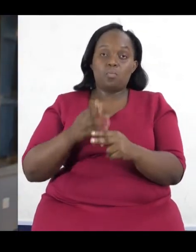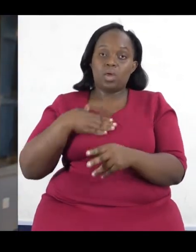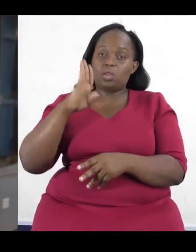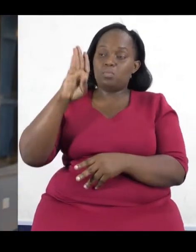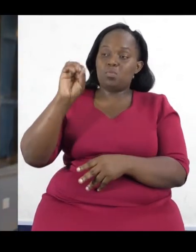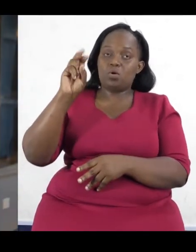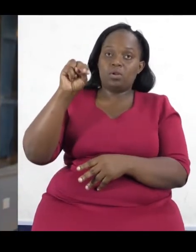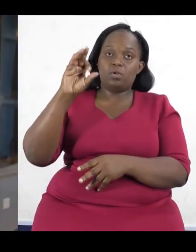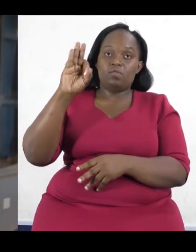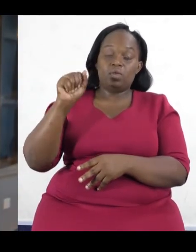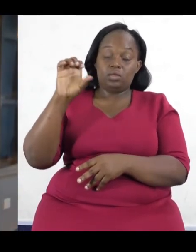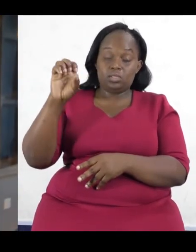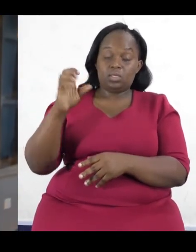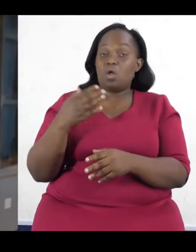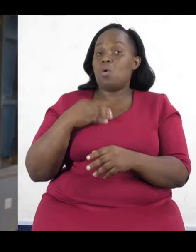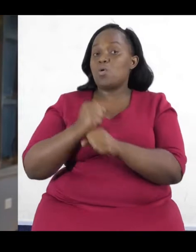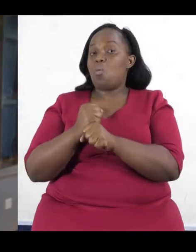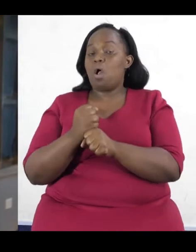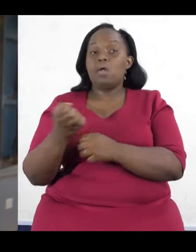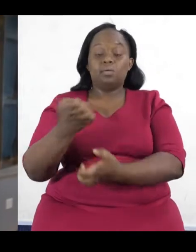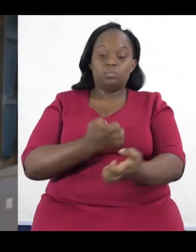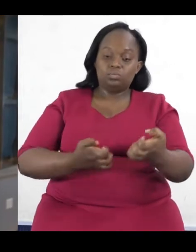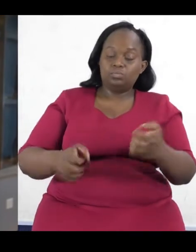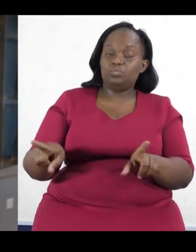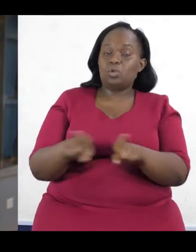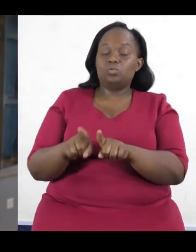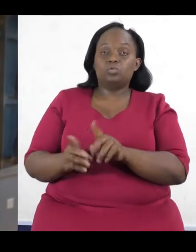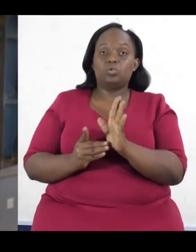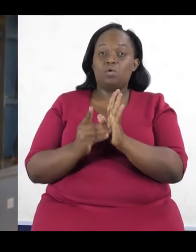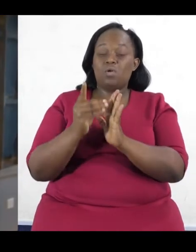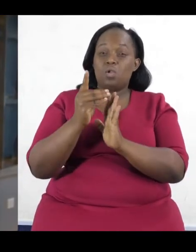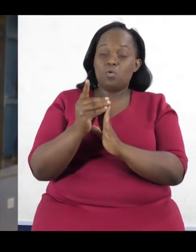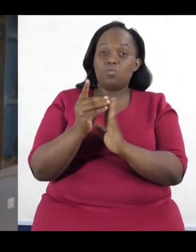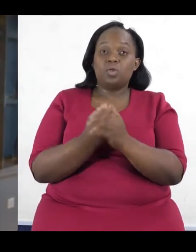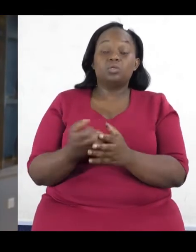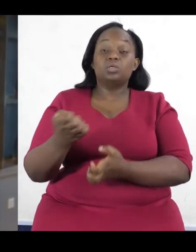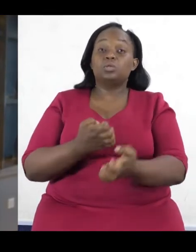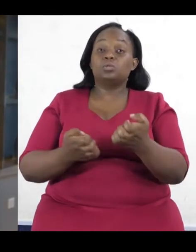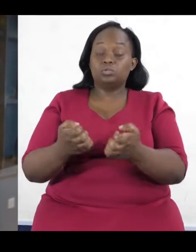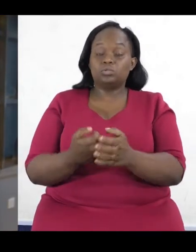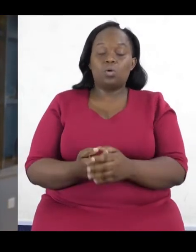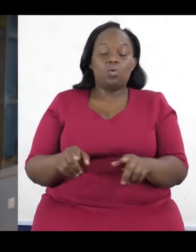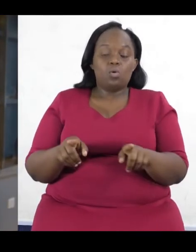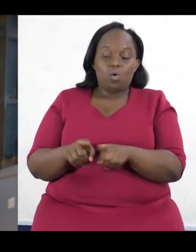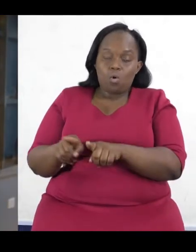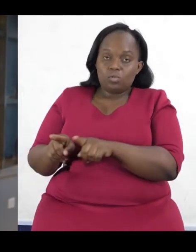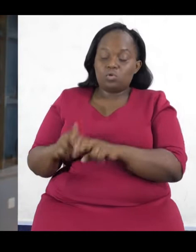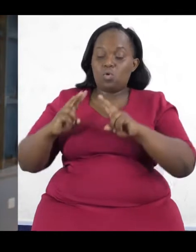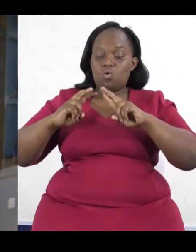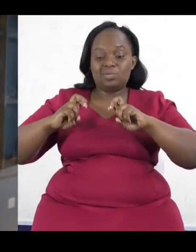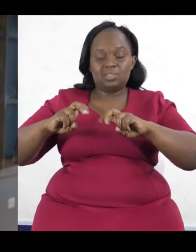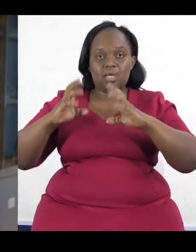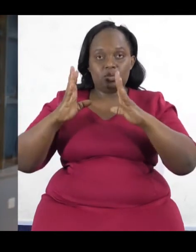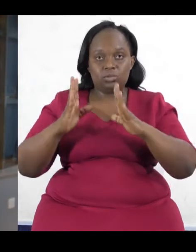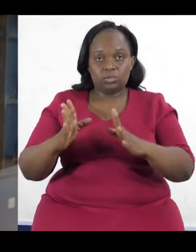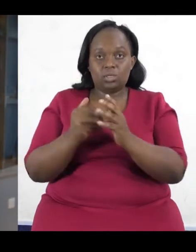I'm an economist and development economist for that matter. I'm a researcher.